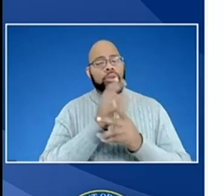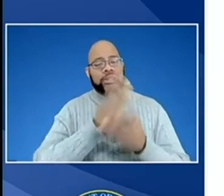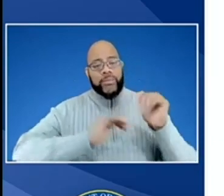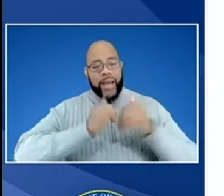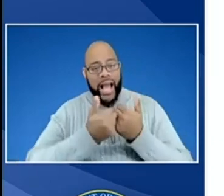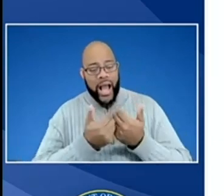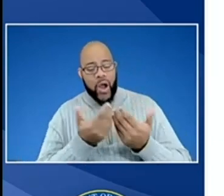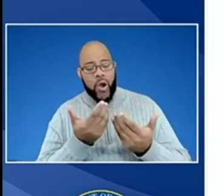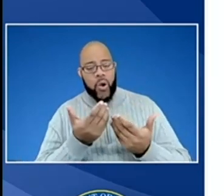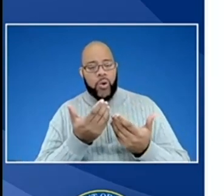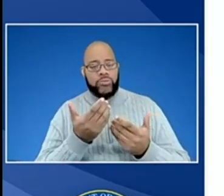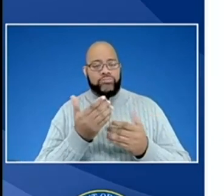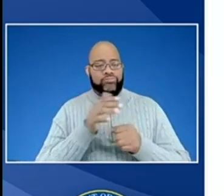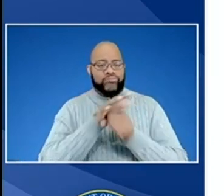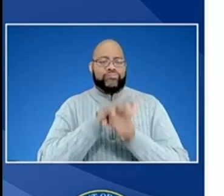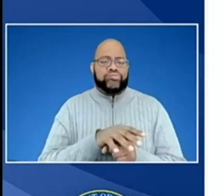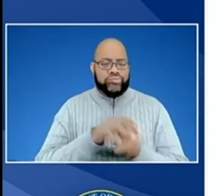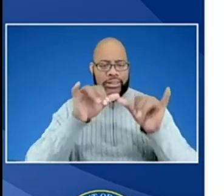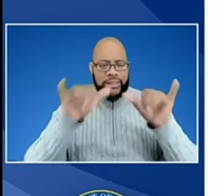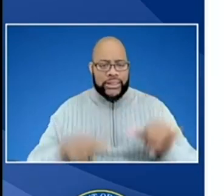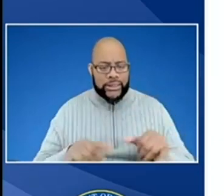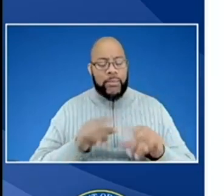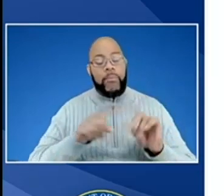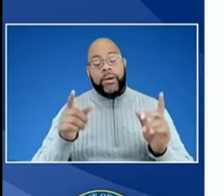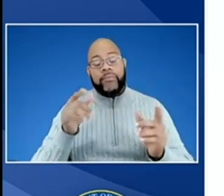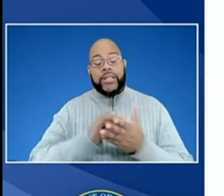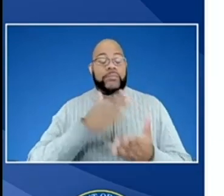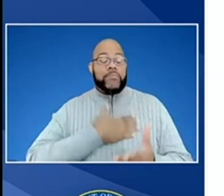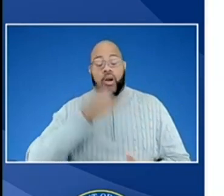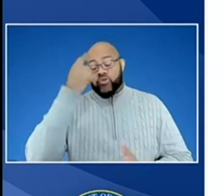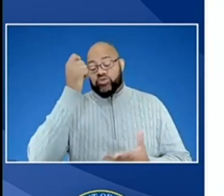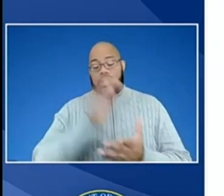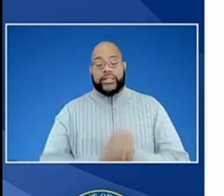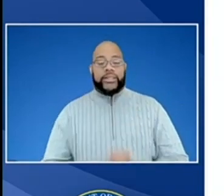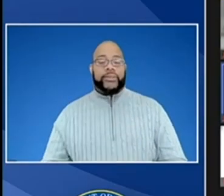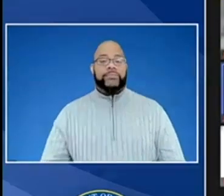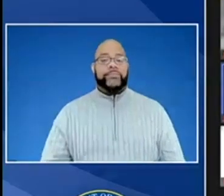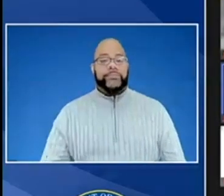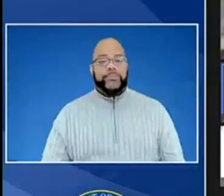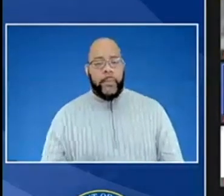the system down. But that's just my understanding.